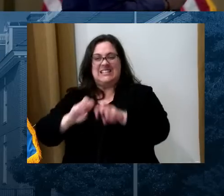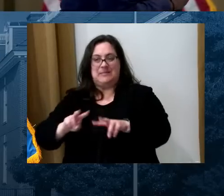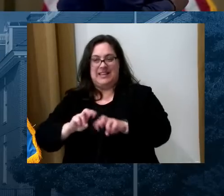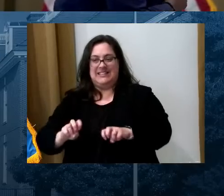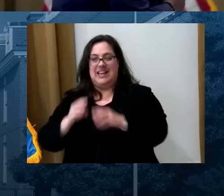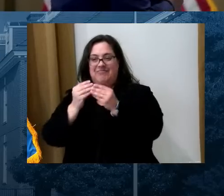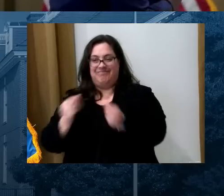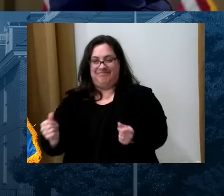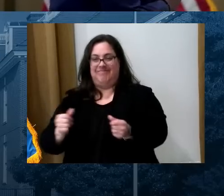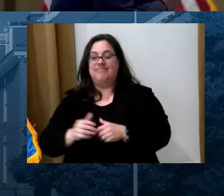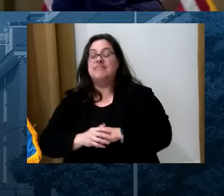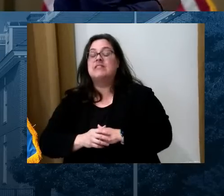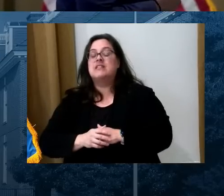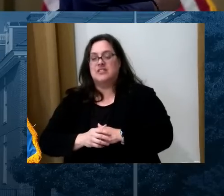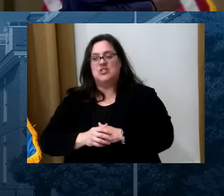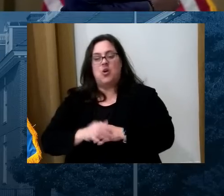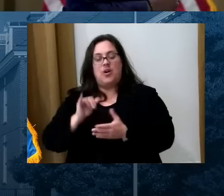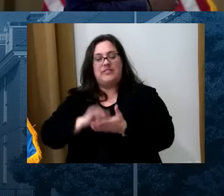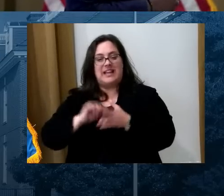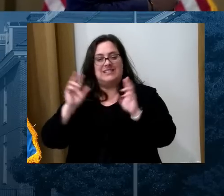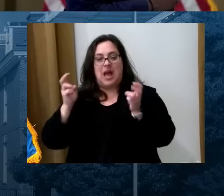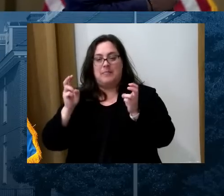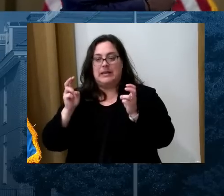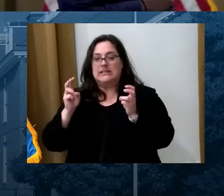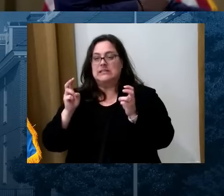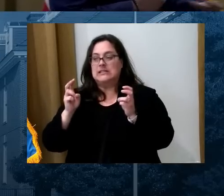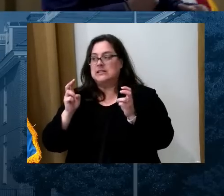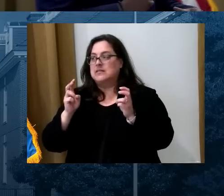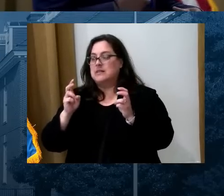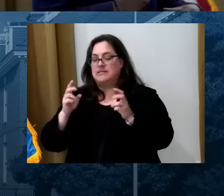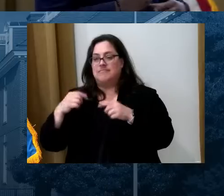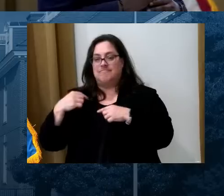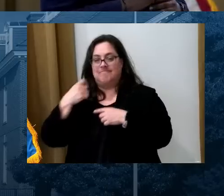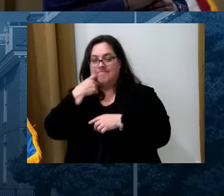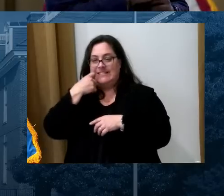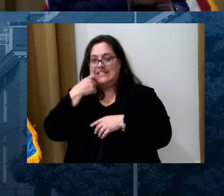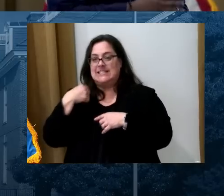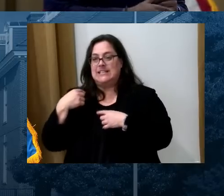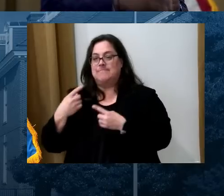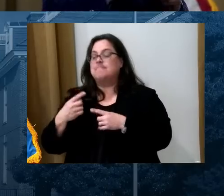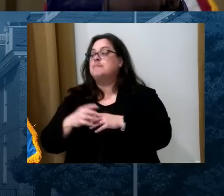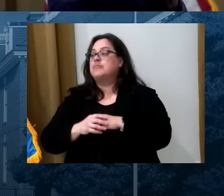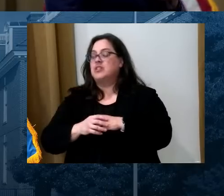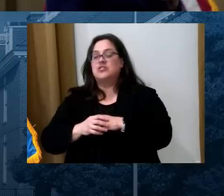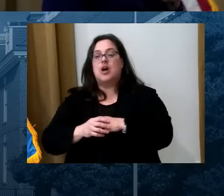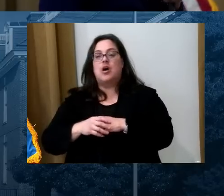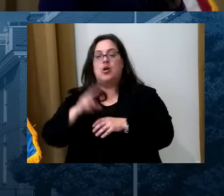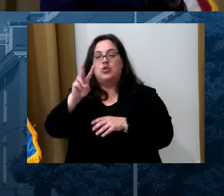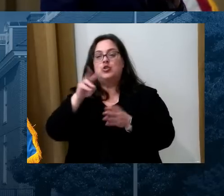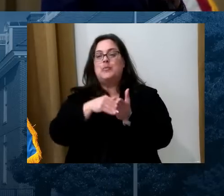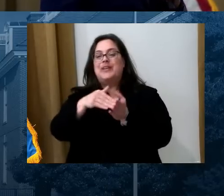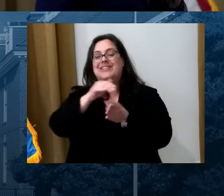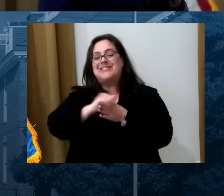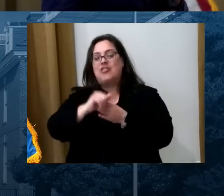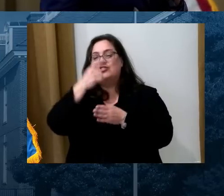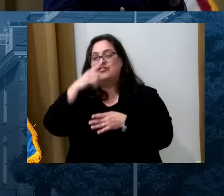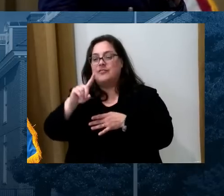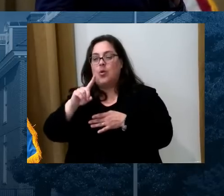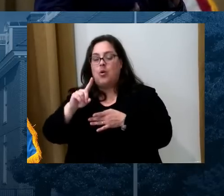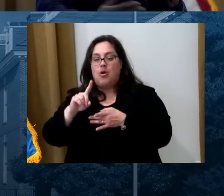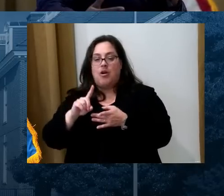discussion most recently. $2 million will be in one-time initiatives to support testing and other immediate